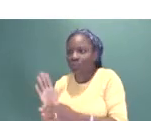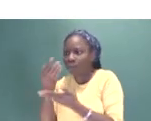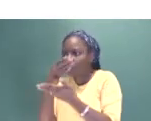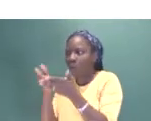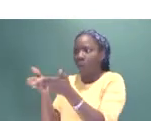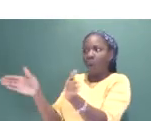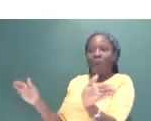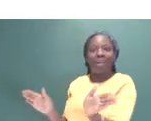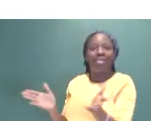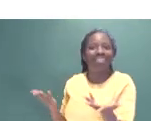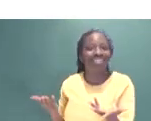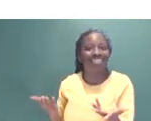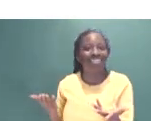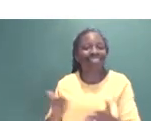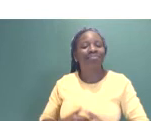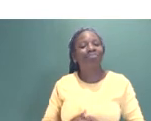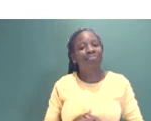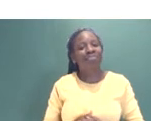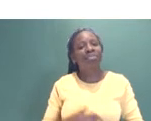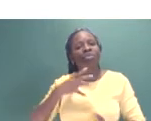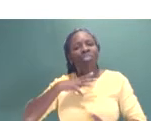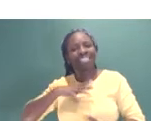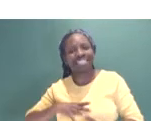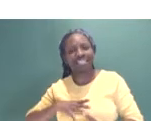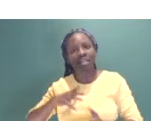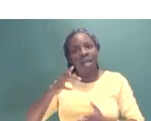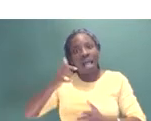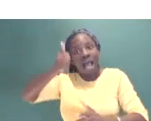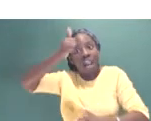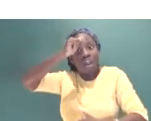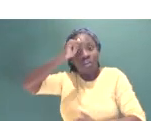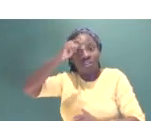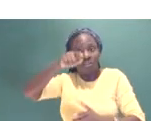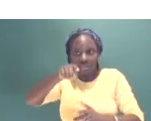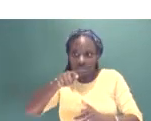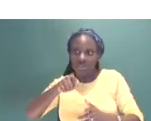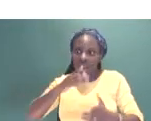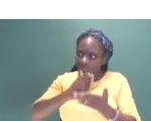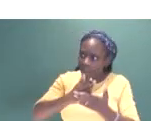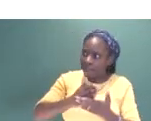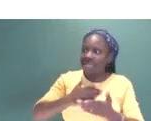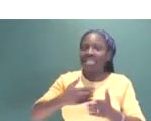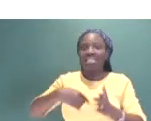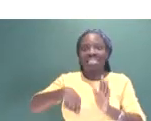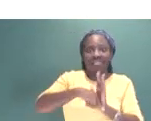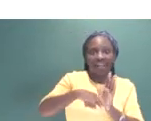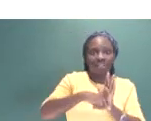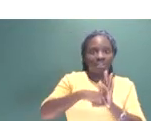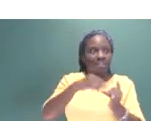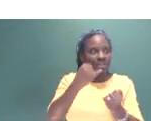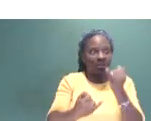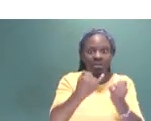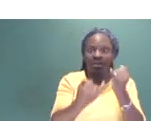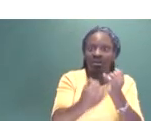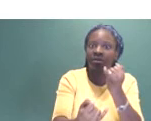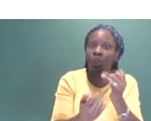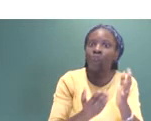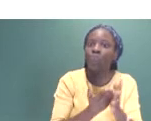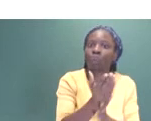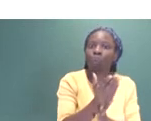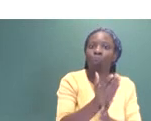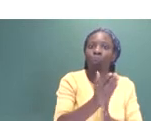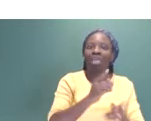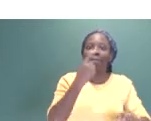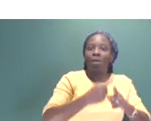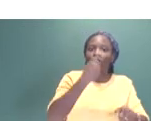adaptations. So there needs to be an alertness to the exacerbation of disadvantage that happens when there's an emergency, and there